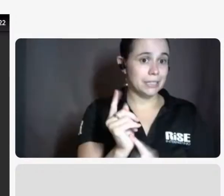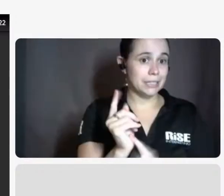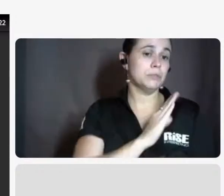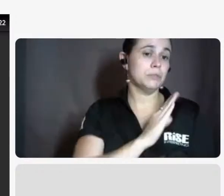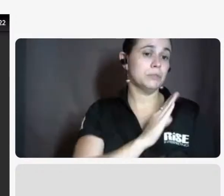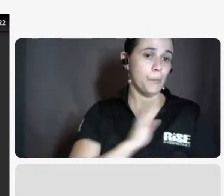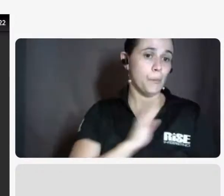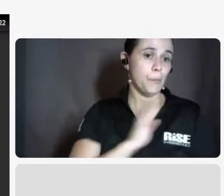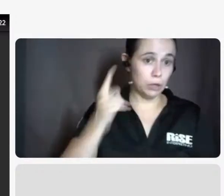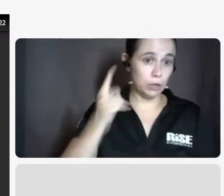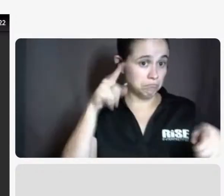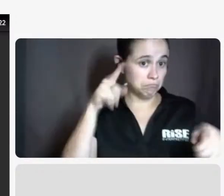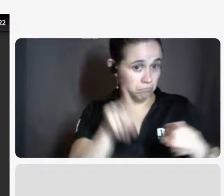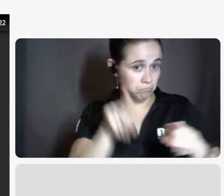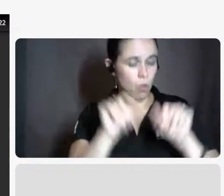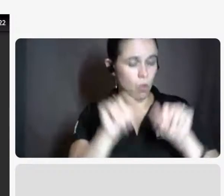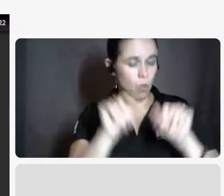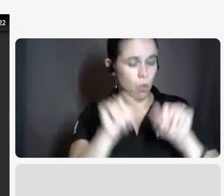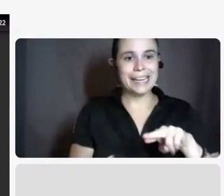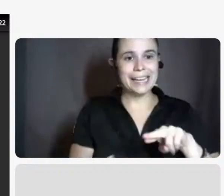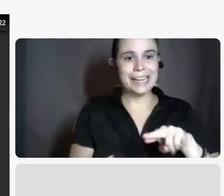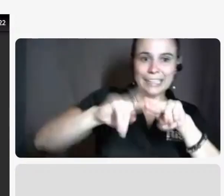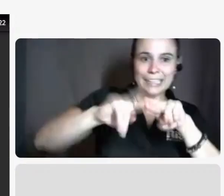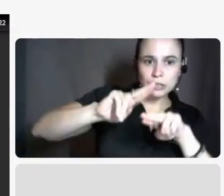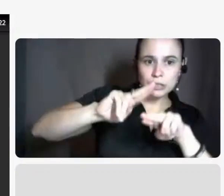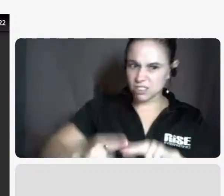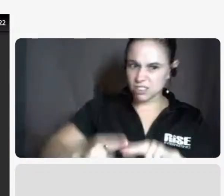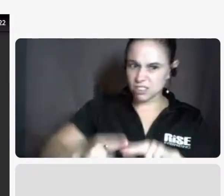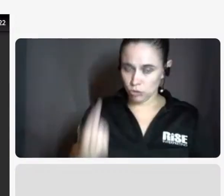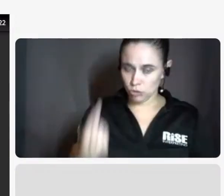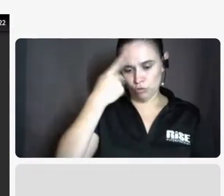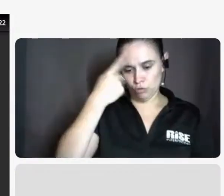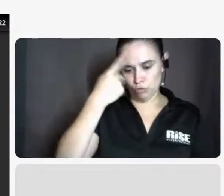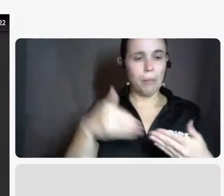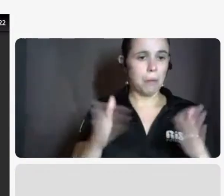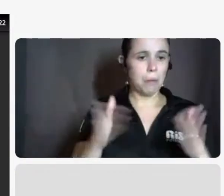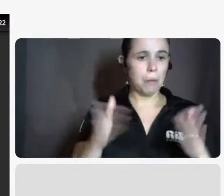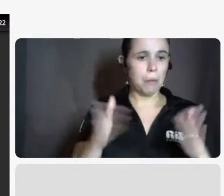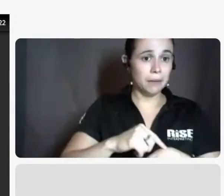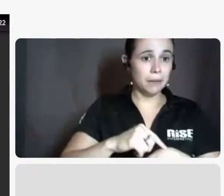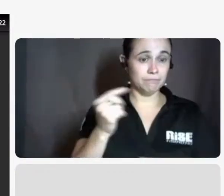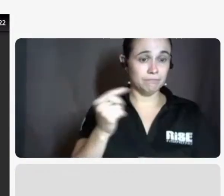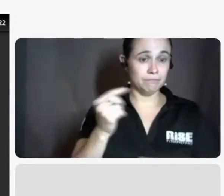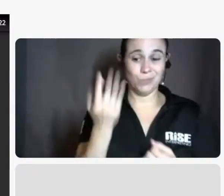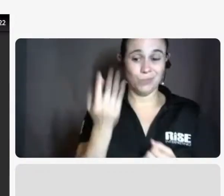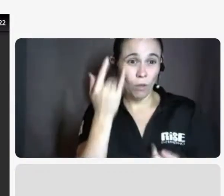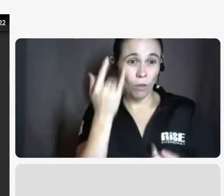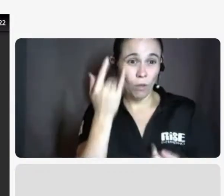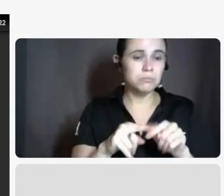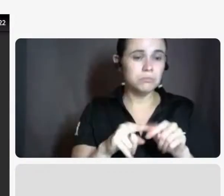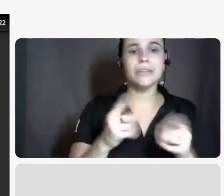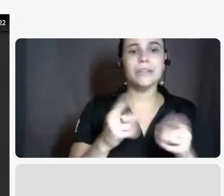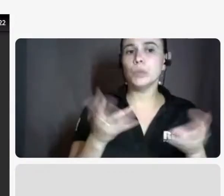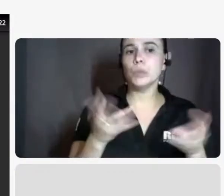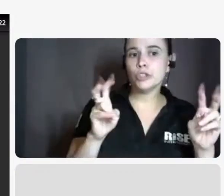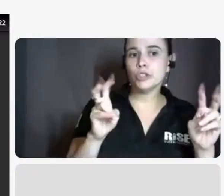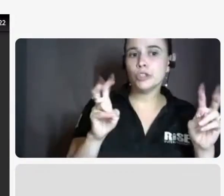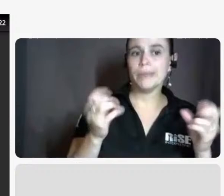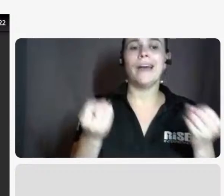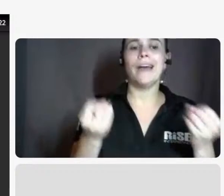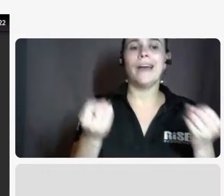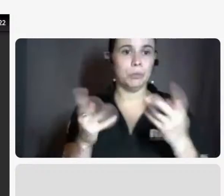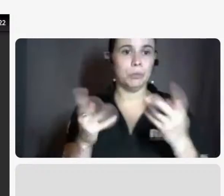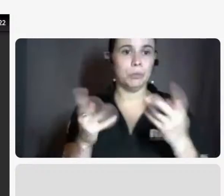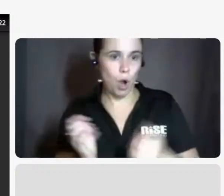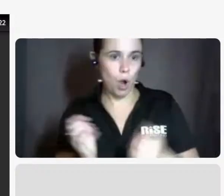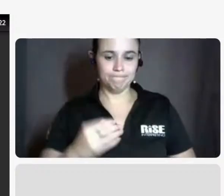for public presentation, depending on the topic and the number of persons wishing to be heard. The president may take a poll of speakers for or against